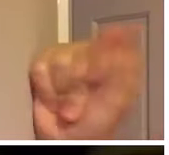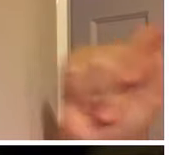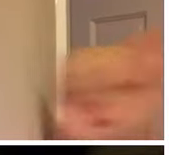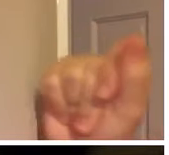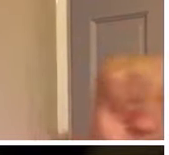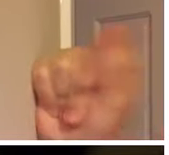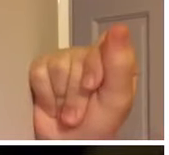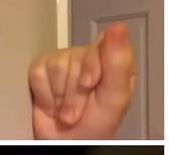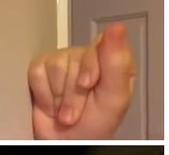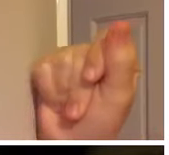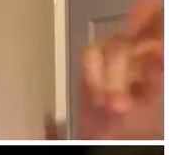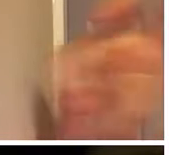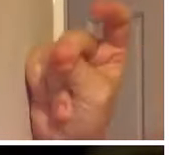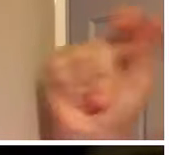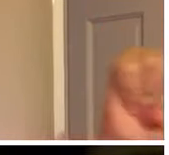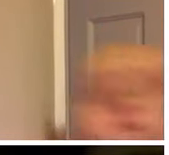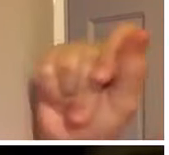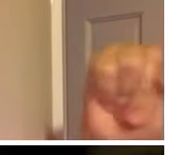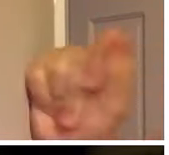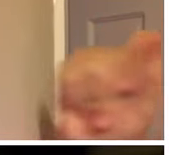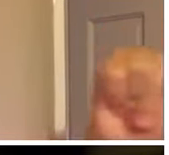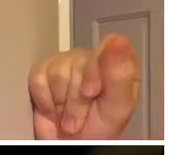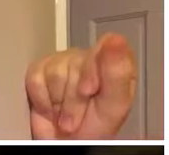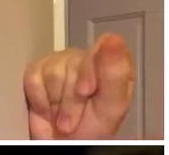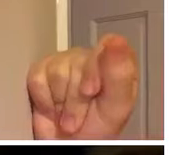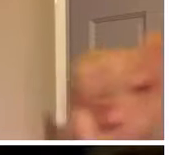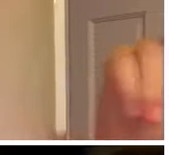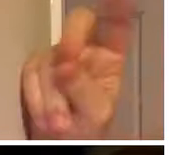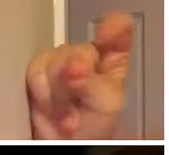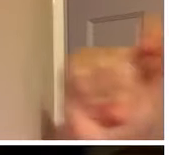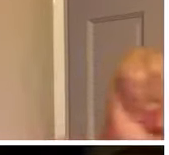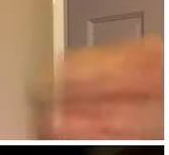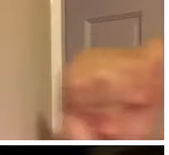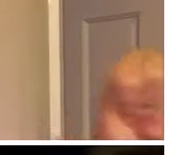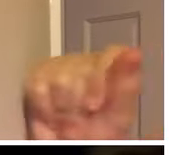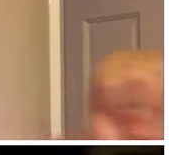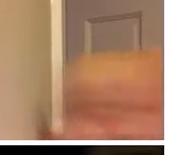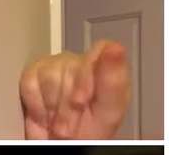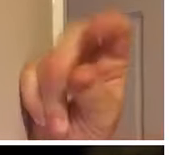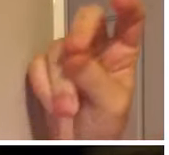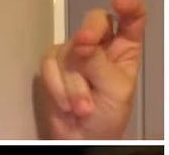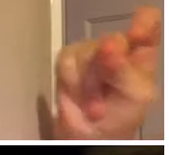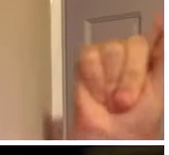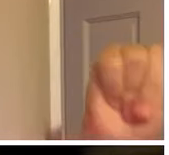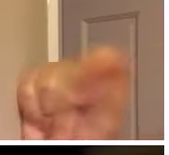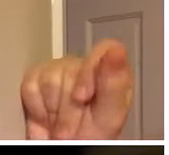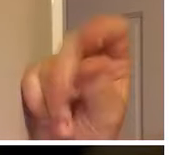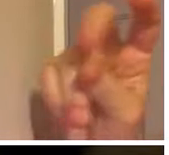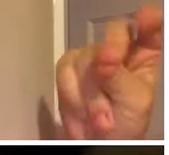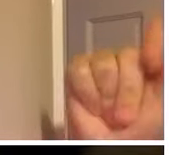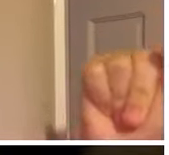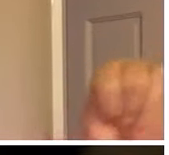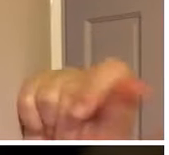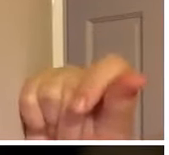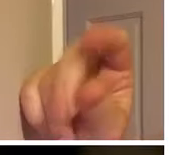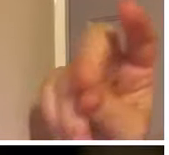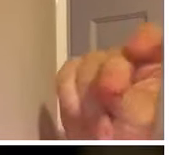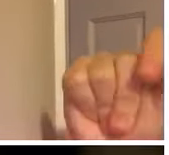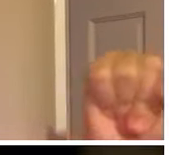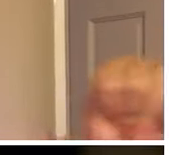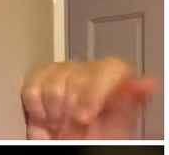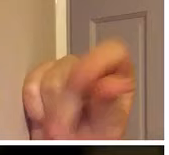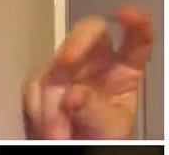You could lose everything, the truth is you